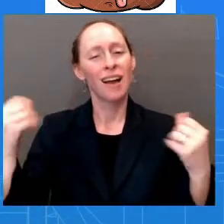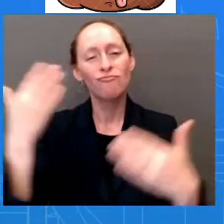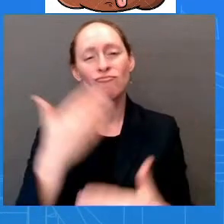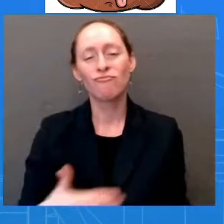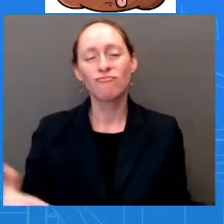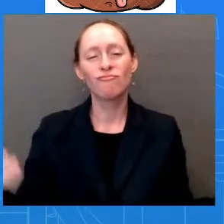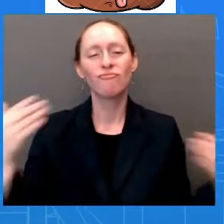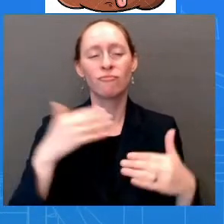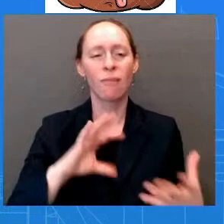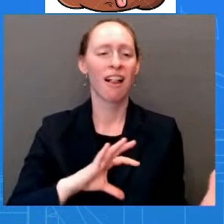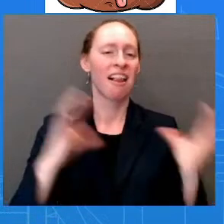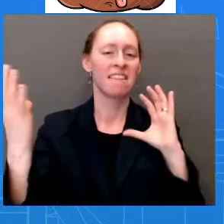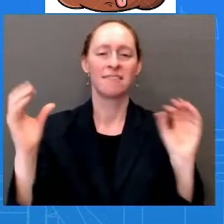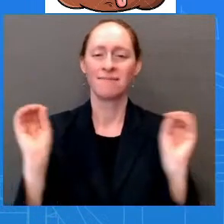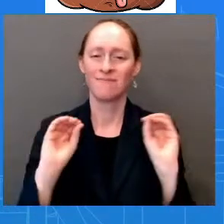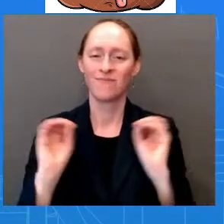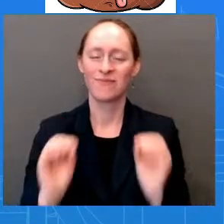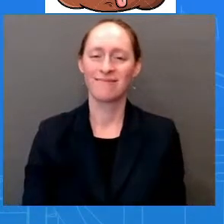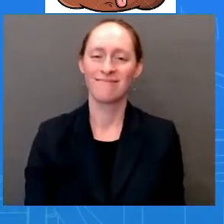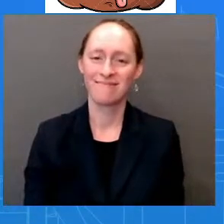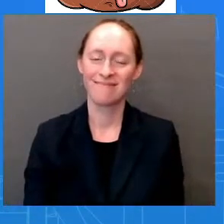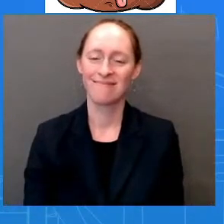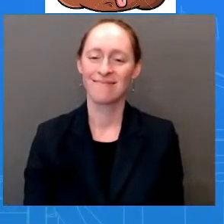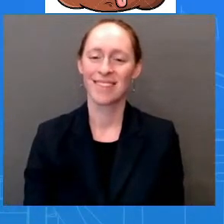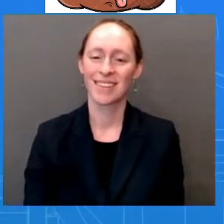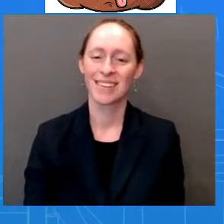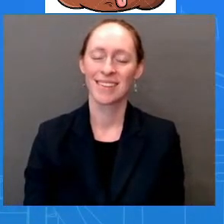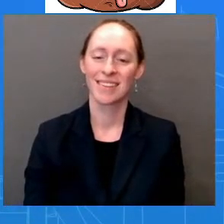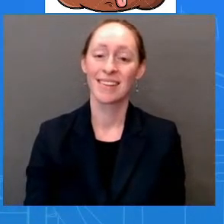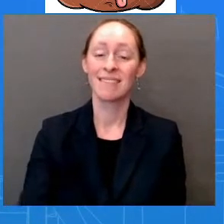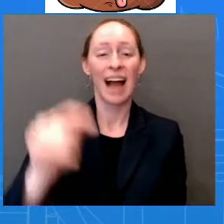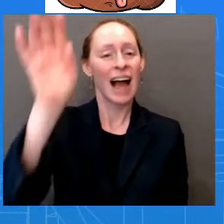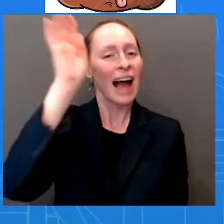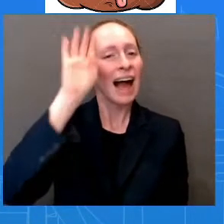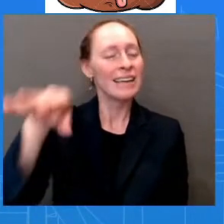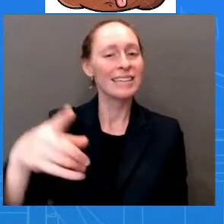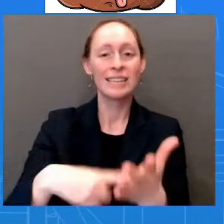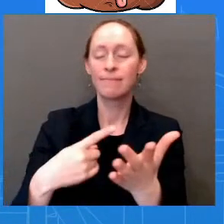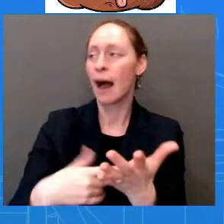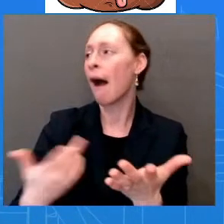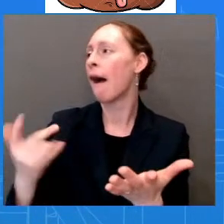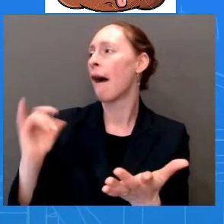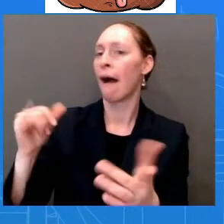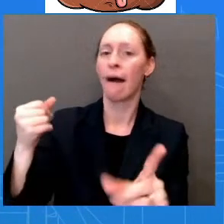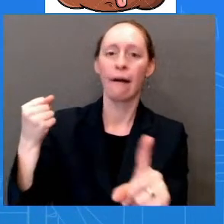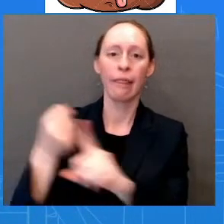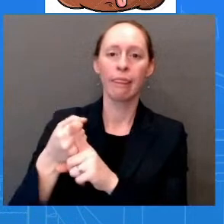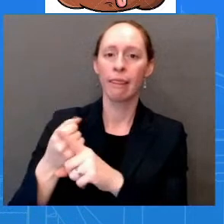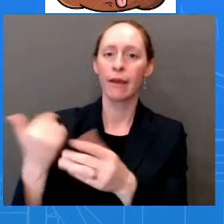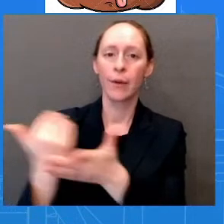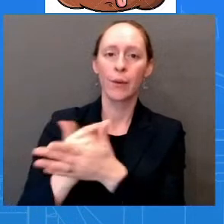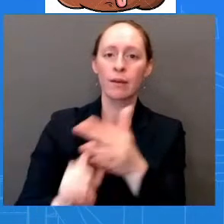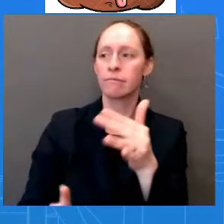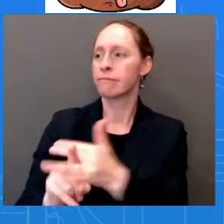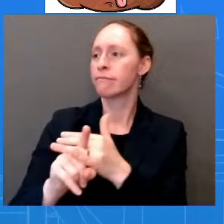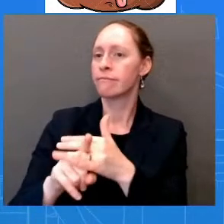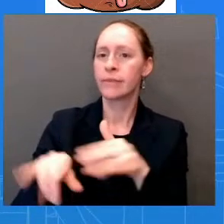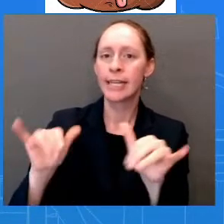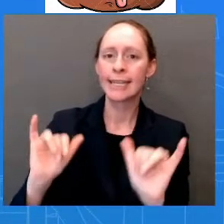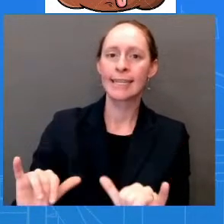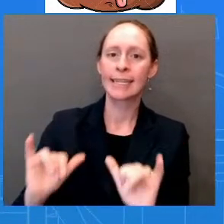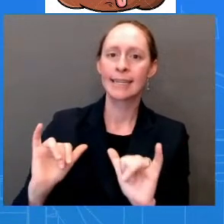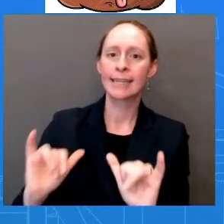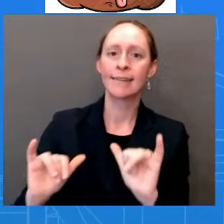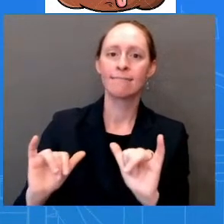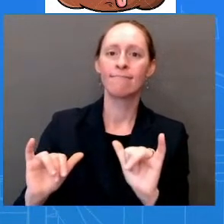things out of the left field you can't predict and you can't, but nothing I have seen in the subvariants makes me believe that we can't manage our way through it